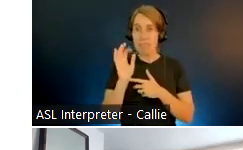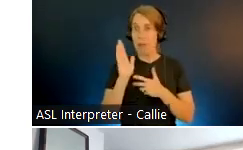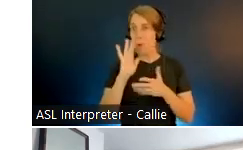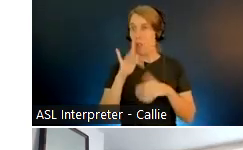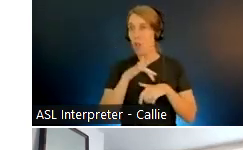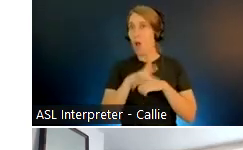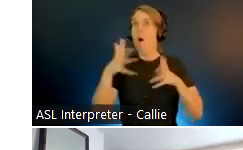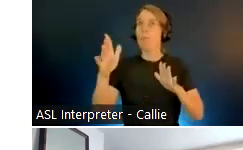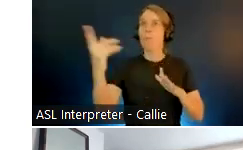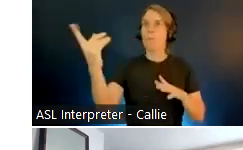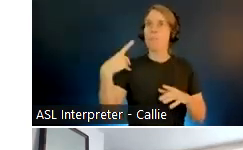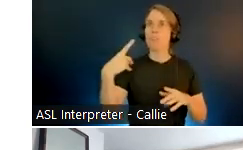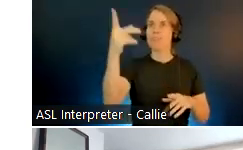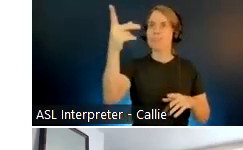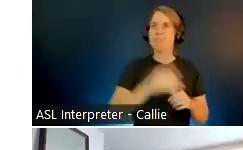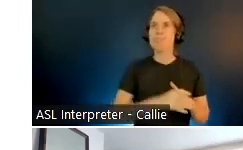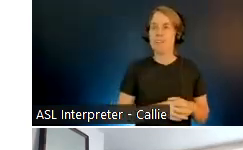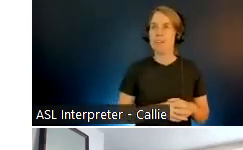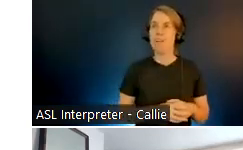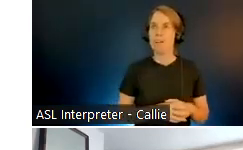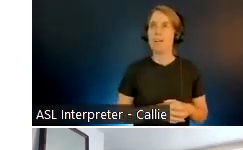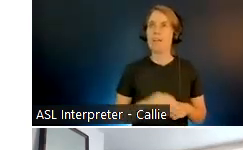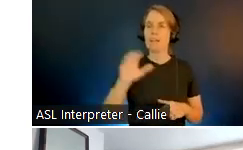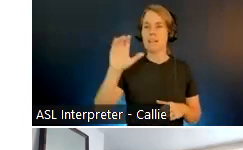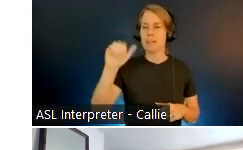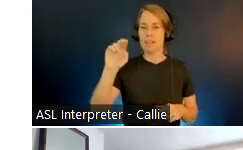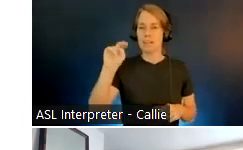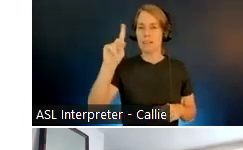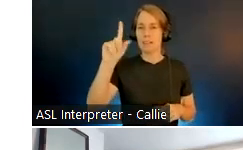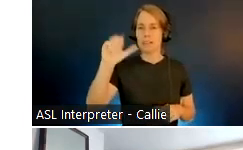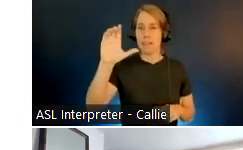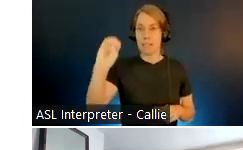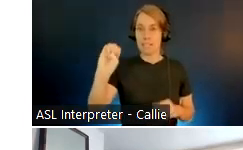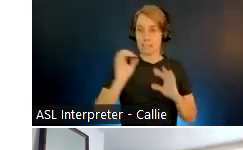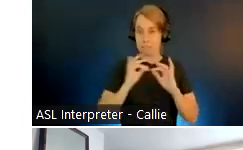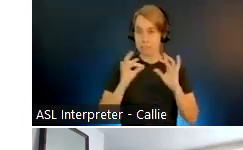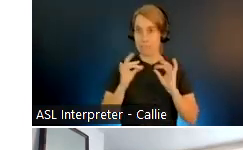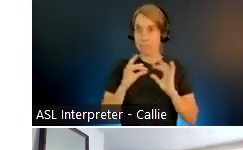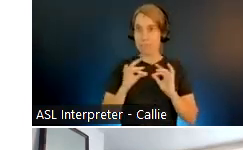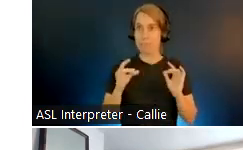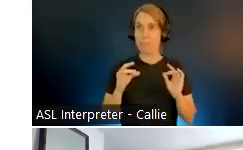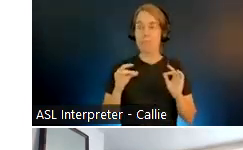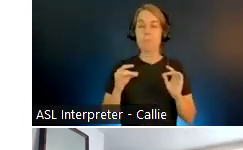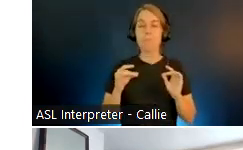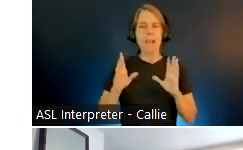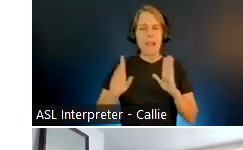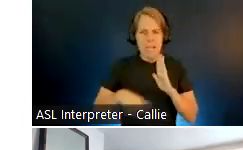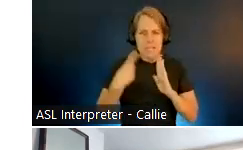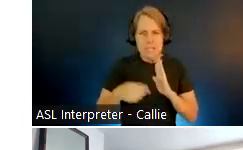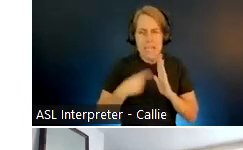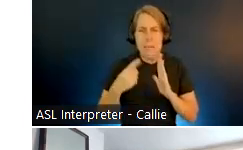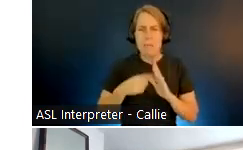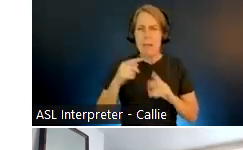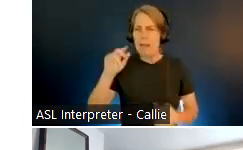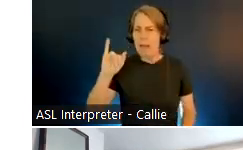Oh, we do. We have a question from Candace, who says, sometimes you'll see IEP